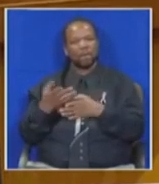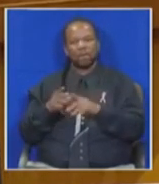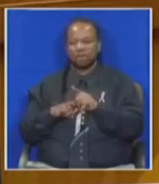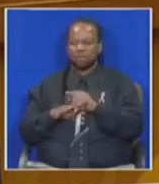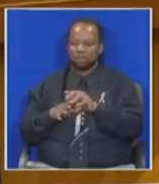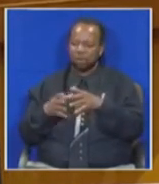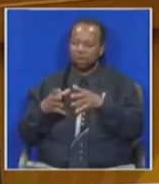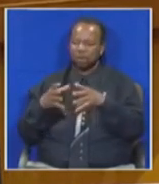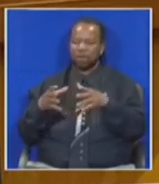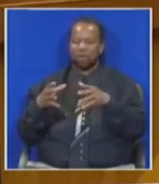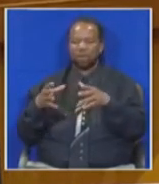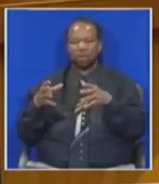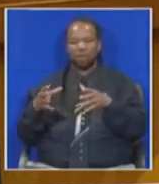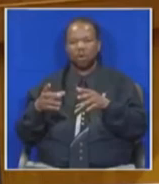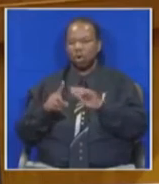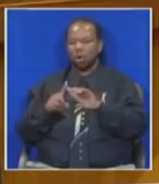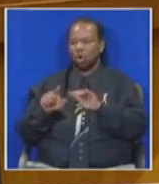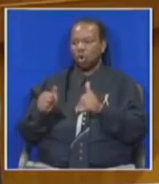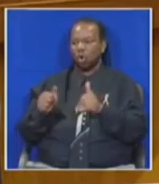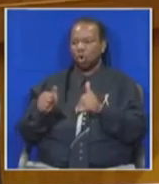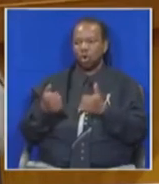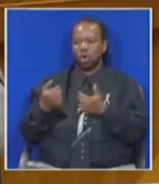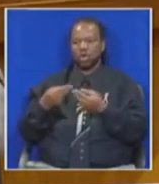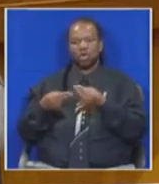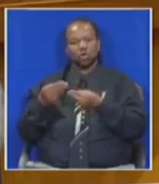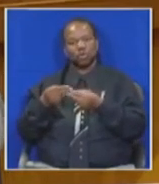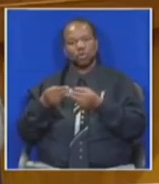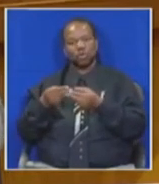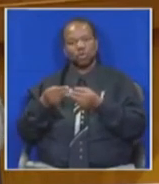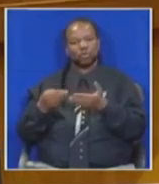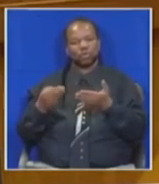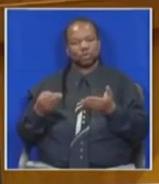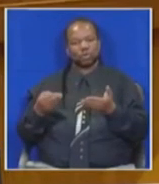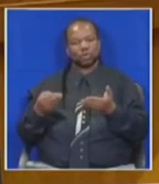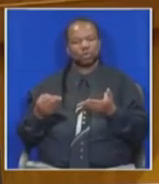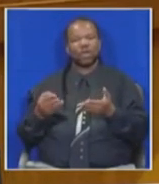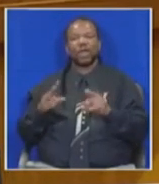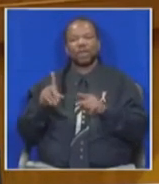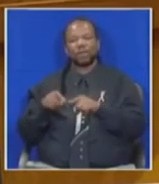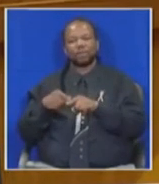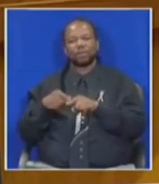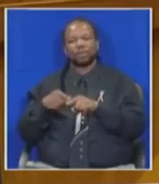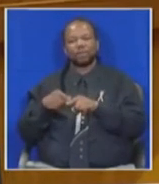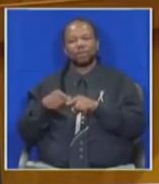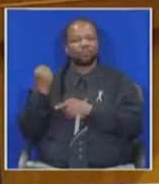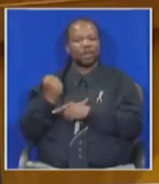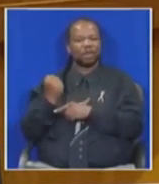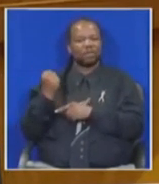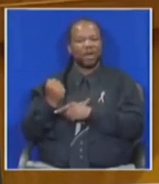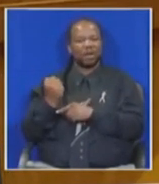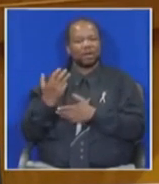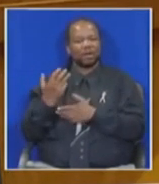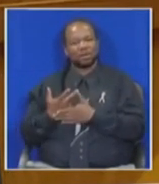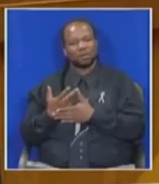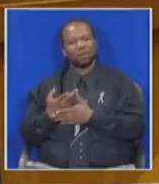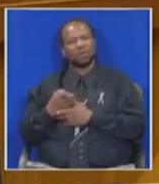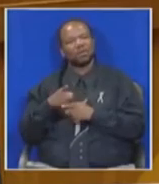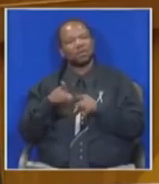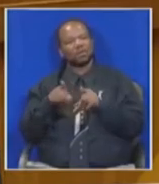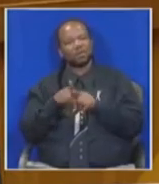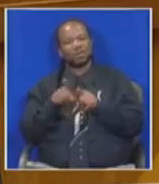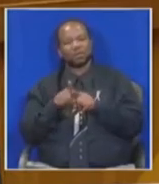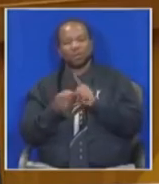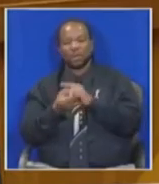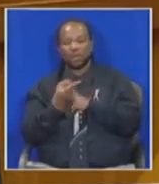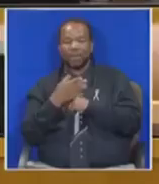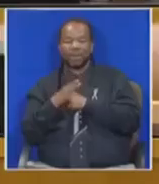despair over scarce economic resources into a murder. Thus, the scourge of violence in South